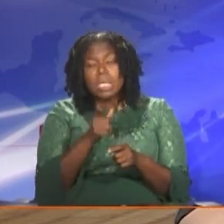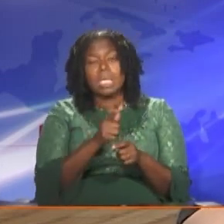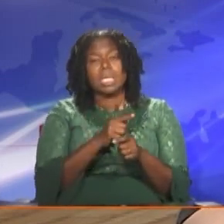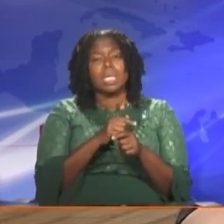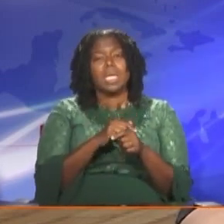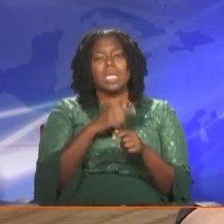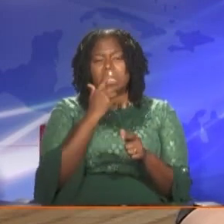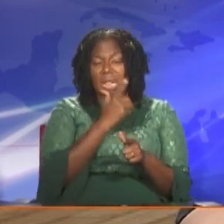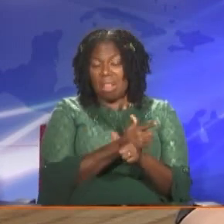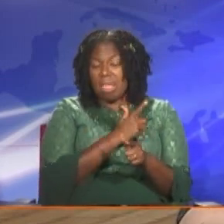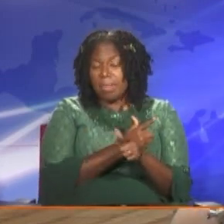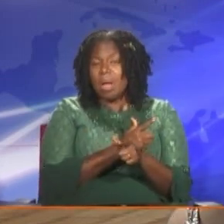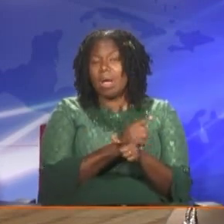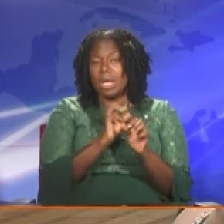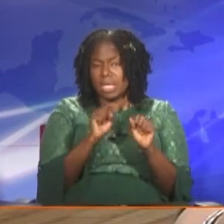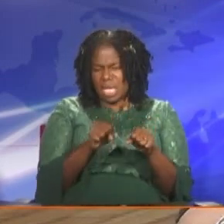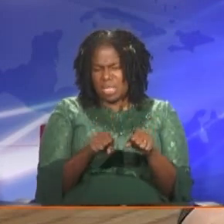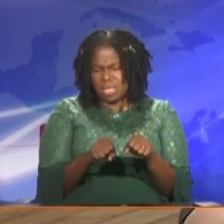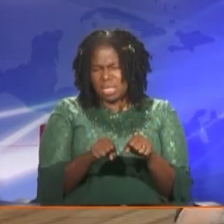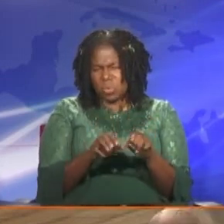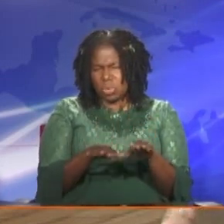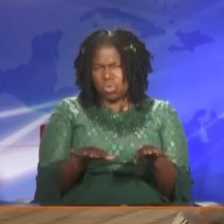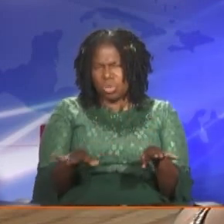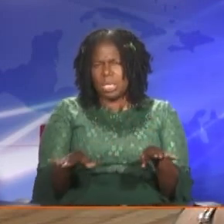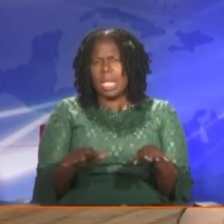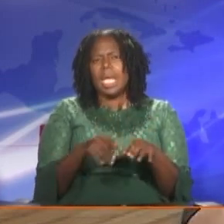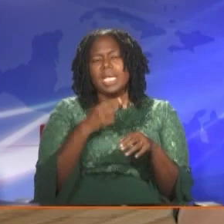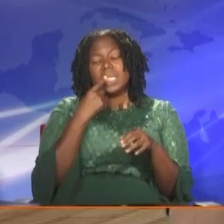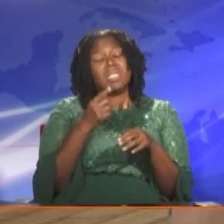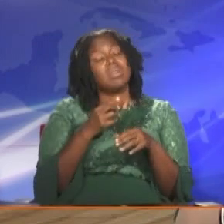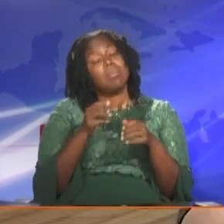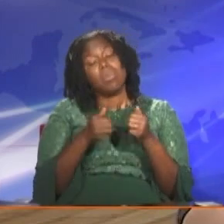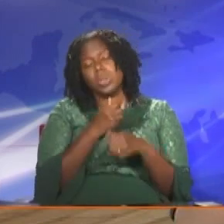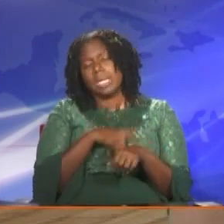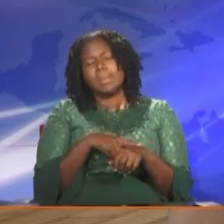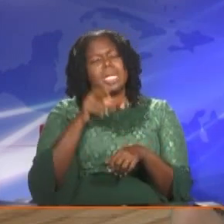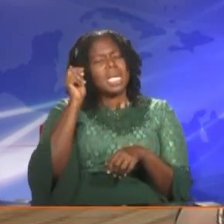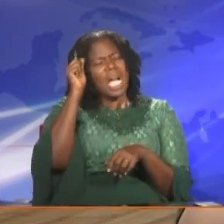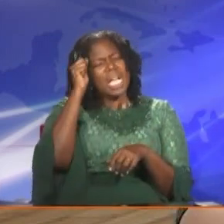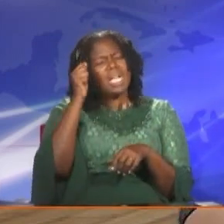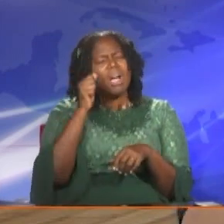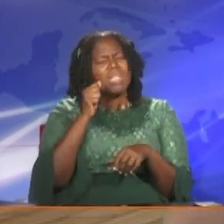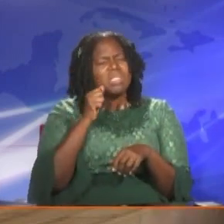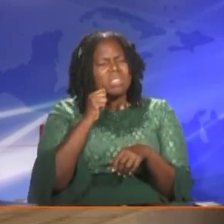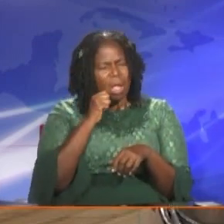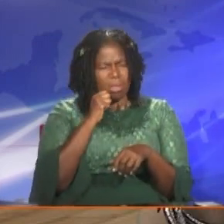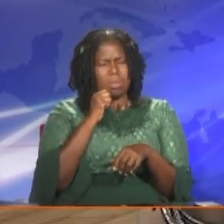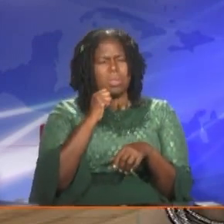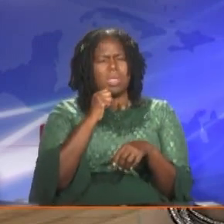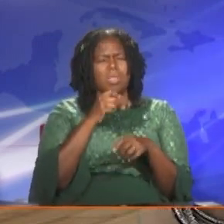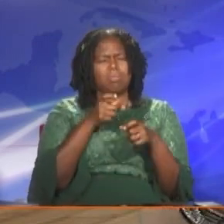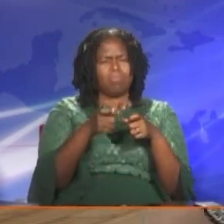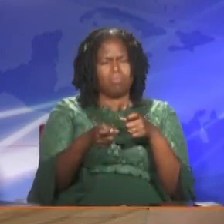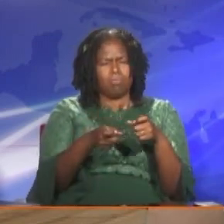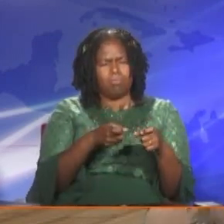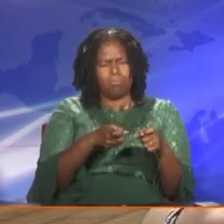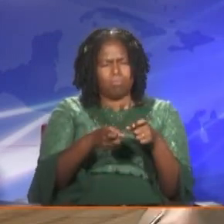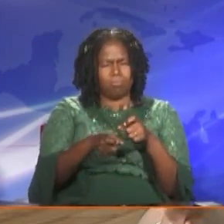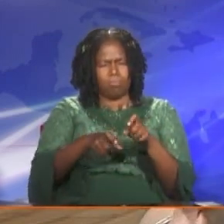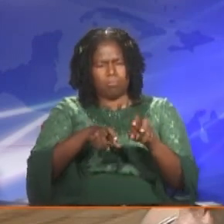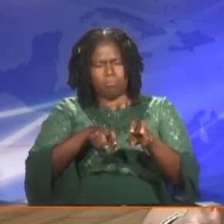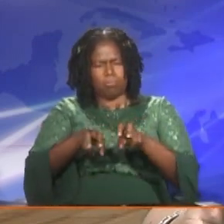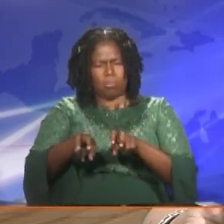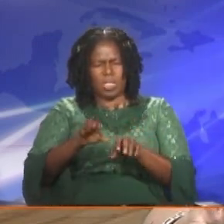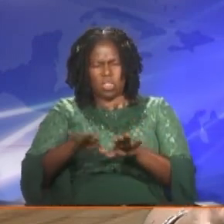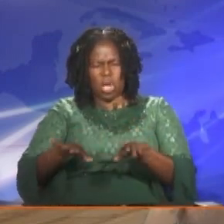we're dealing with. Because as you said, it is usually an adult who is manipulating and orchestrating all of this and having the